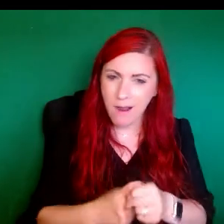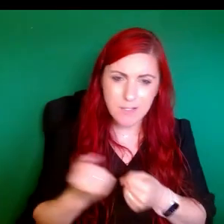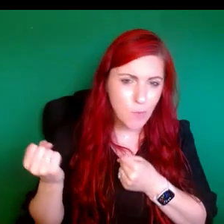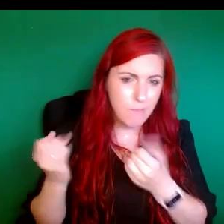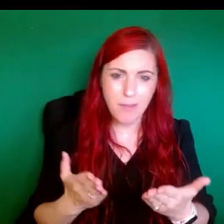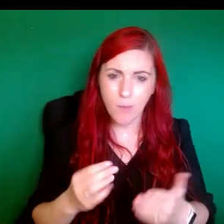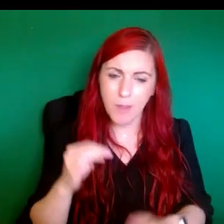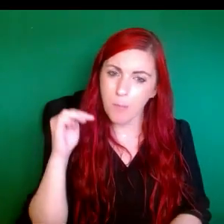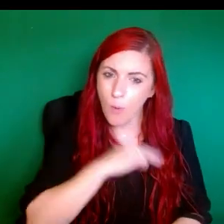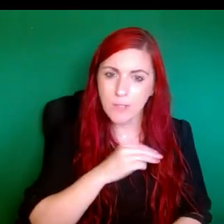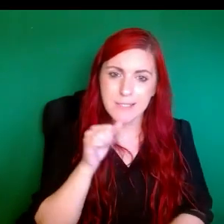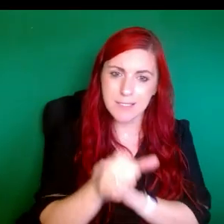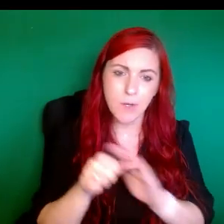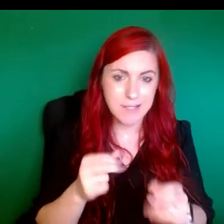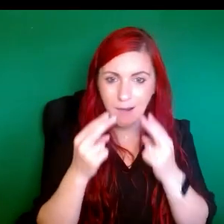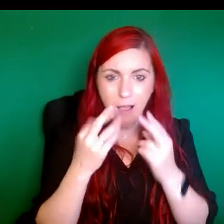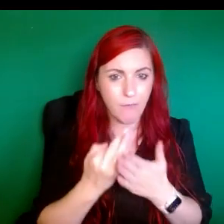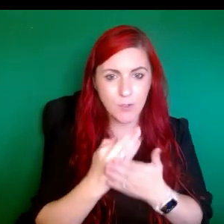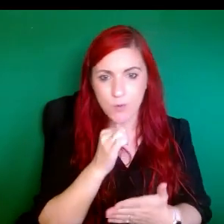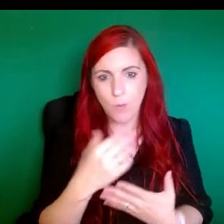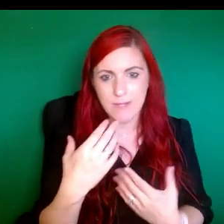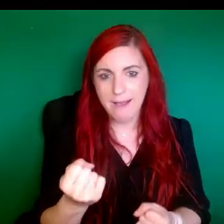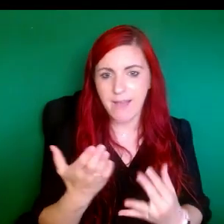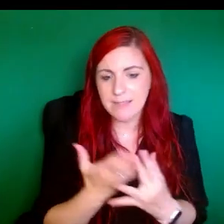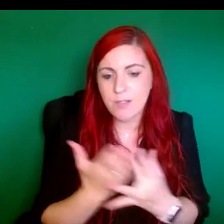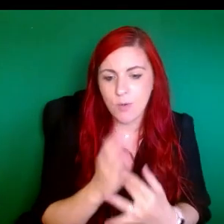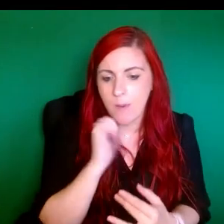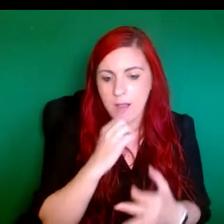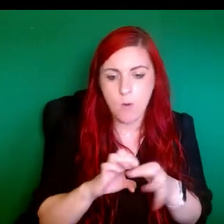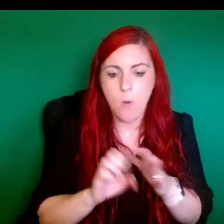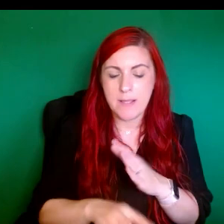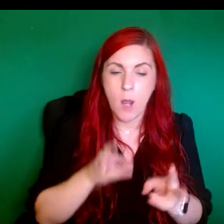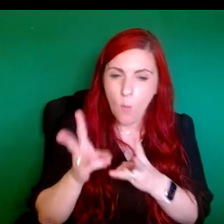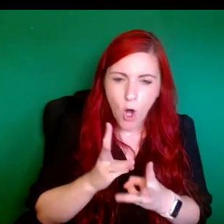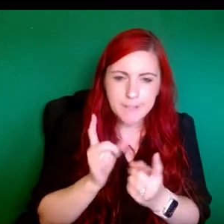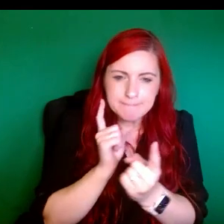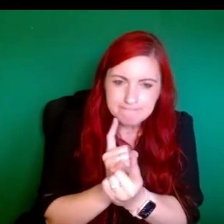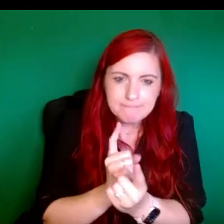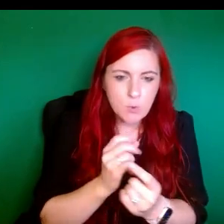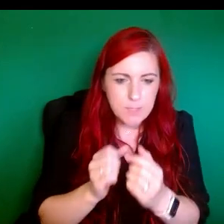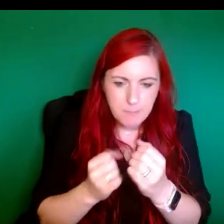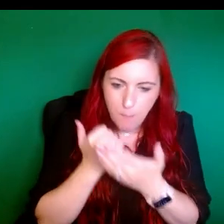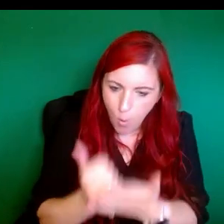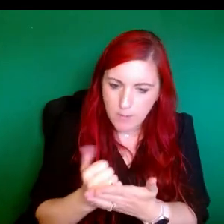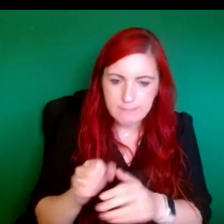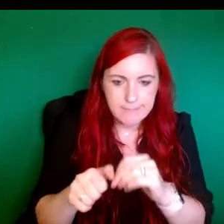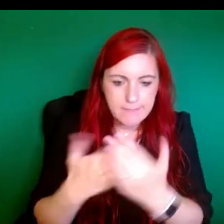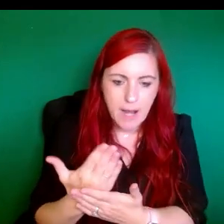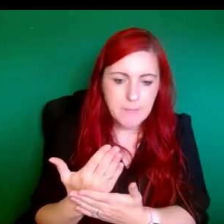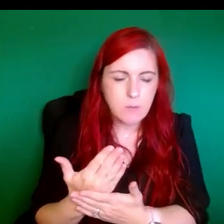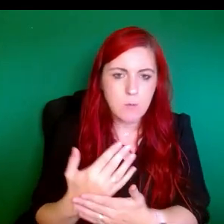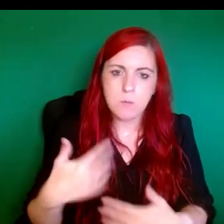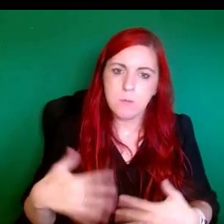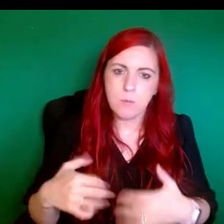in working so intensively with them to support their development, we really strongly feel that it